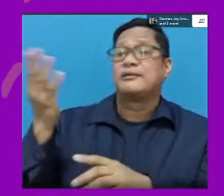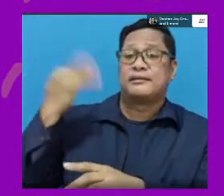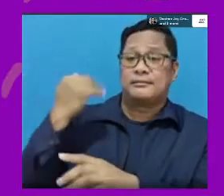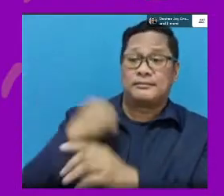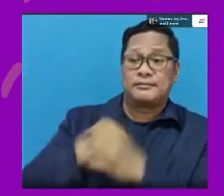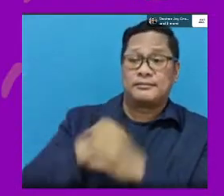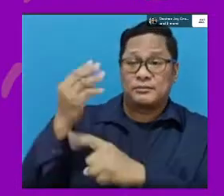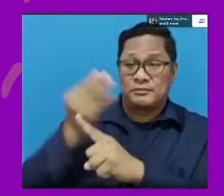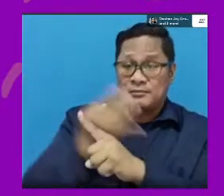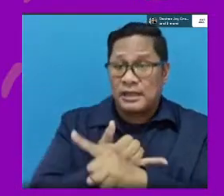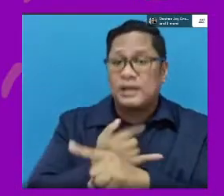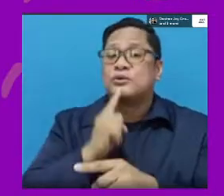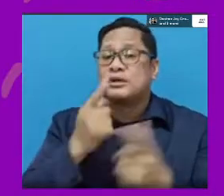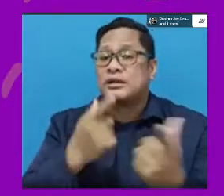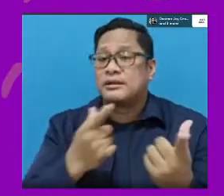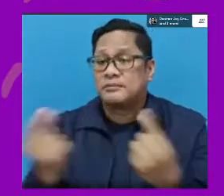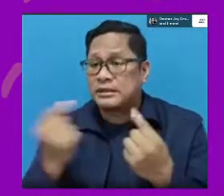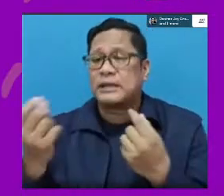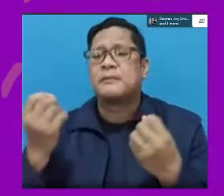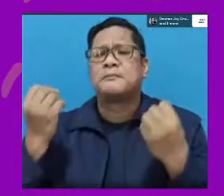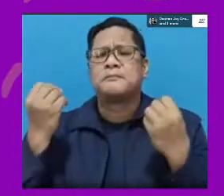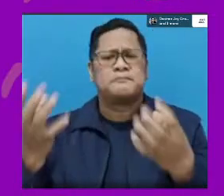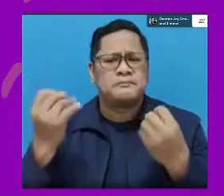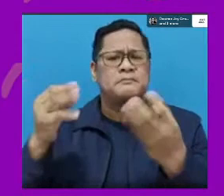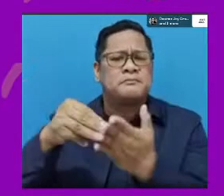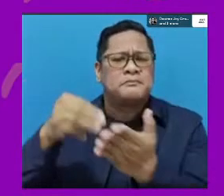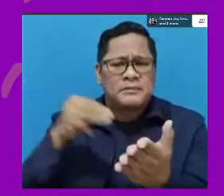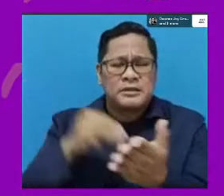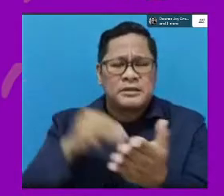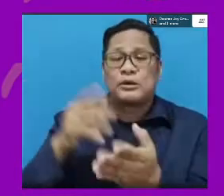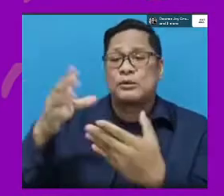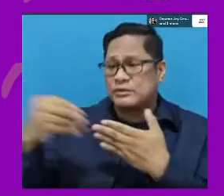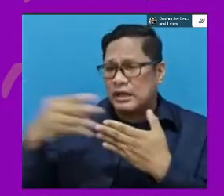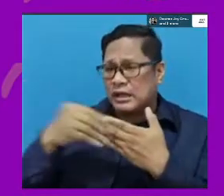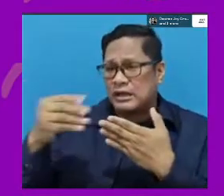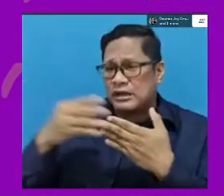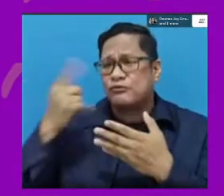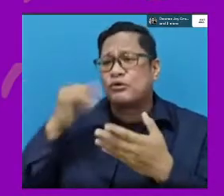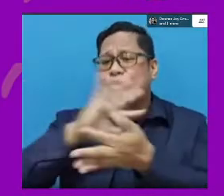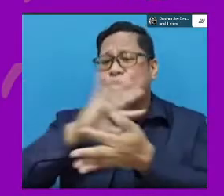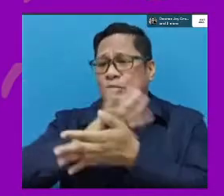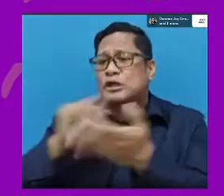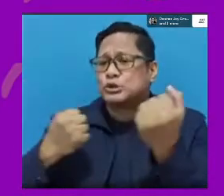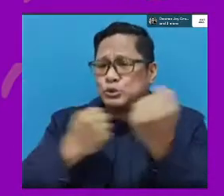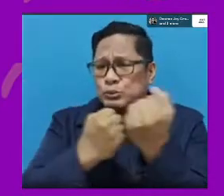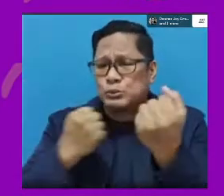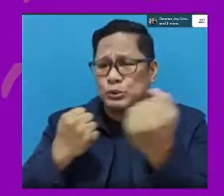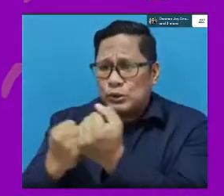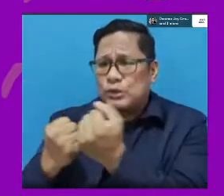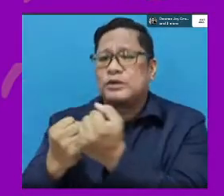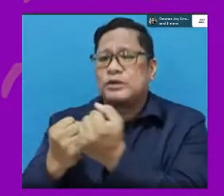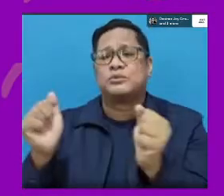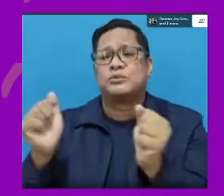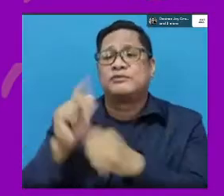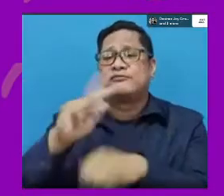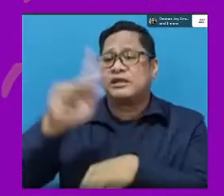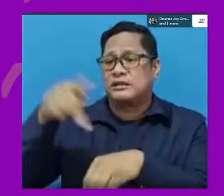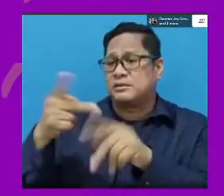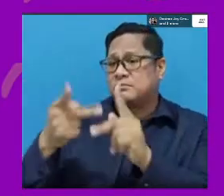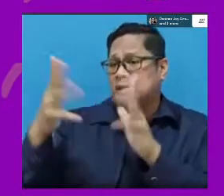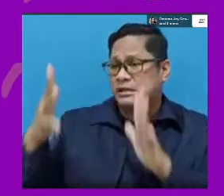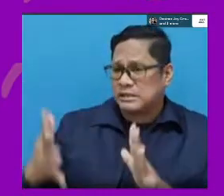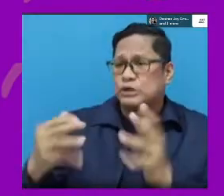USAID was implementing millions of dollars worth of COVID-19 support alongside Philippine partners to support